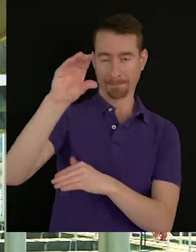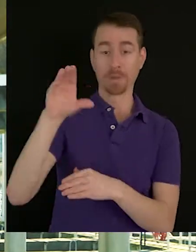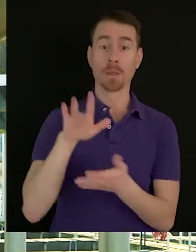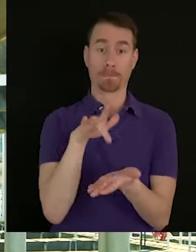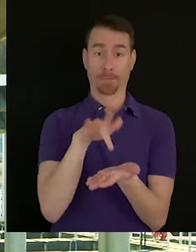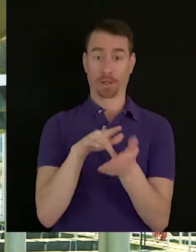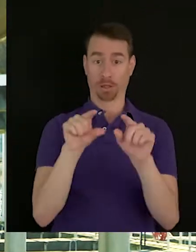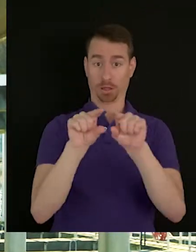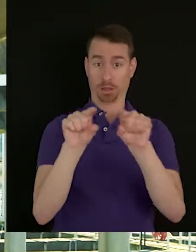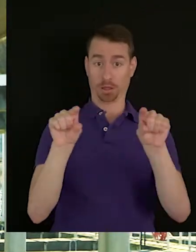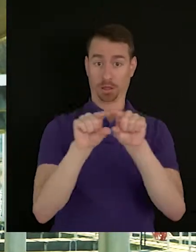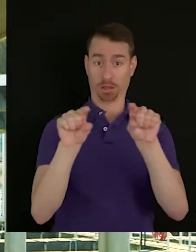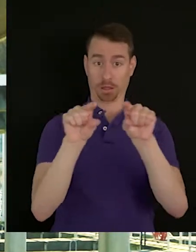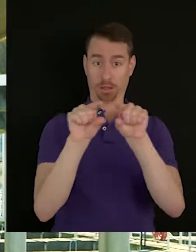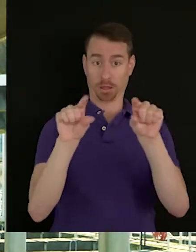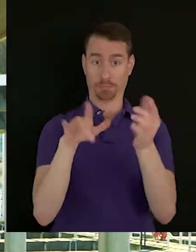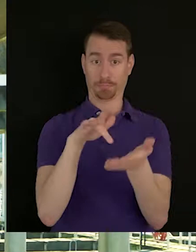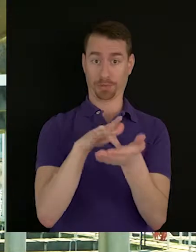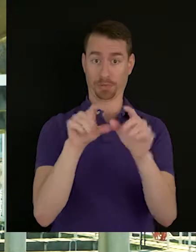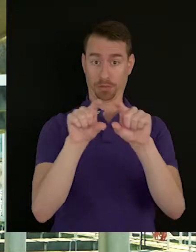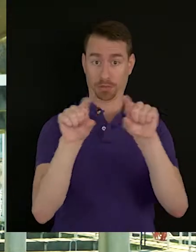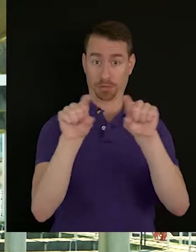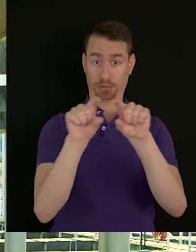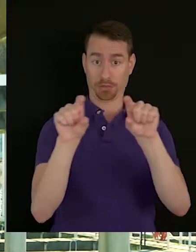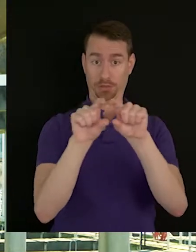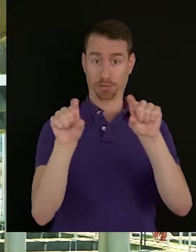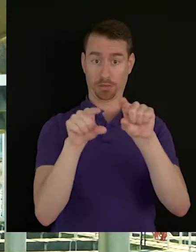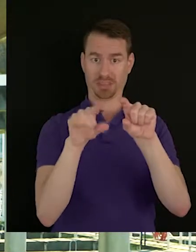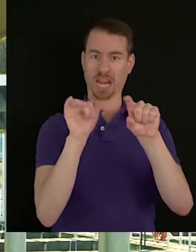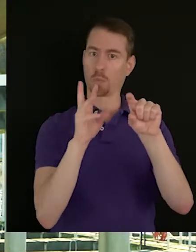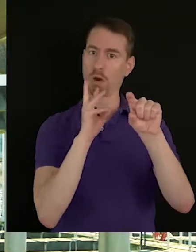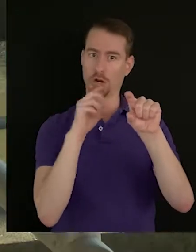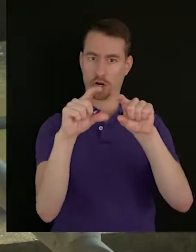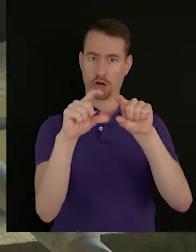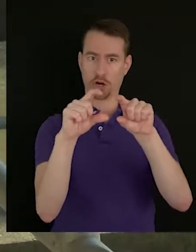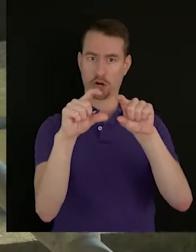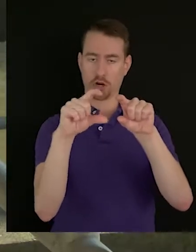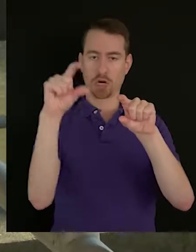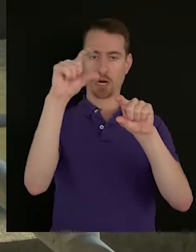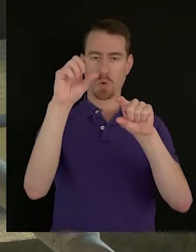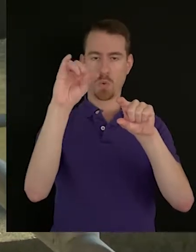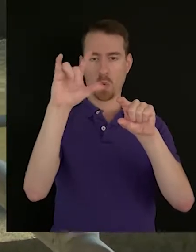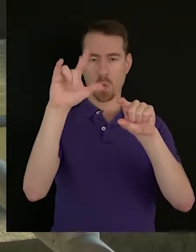before I take you over there, I want to demonstrate what's going on with a model of the process.